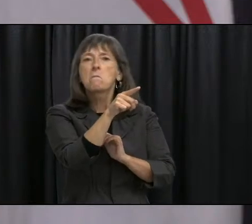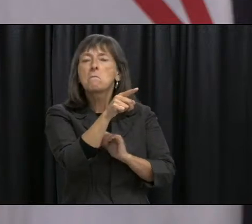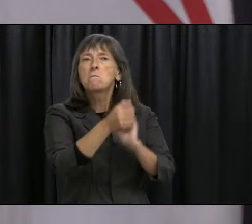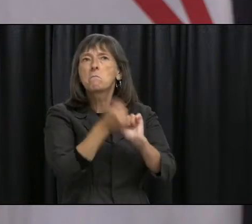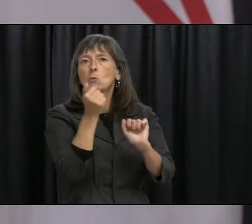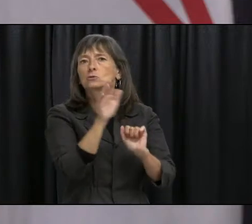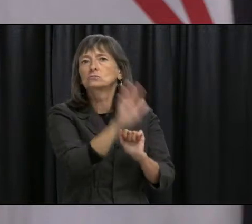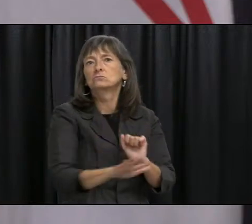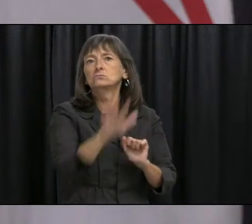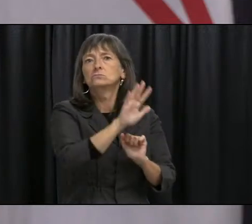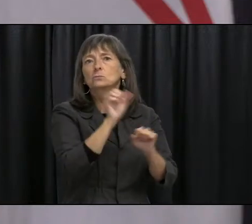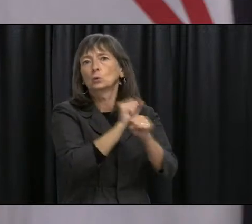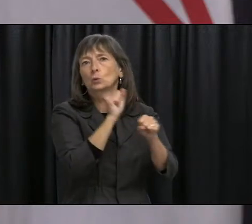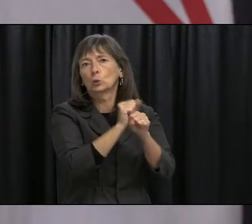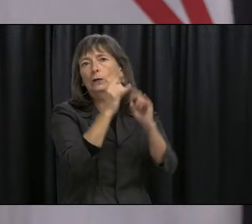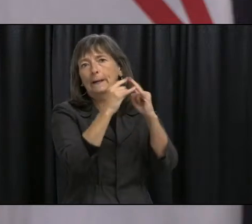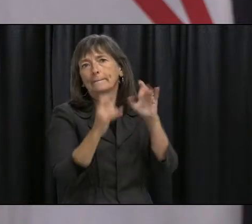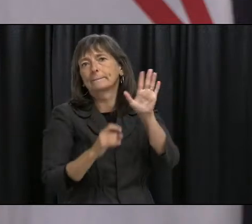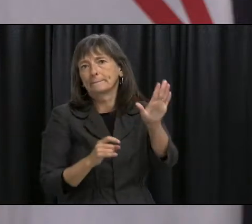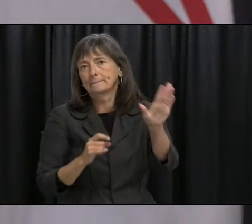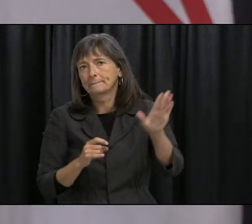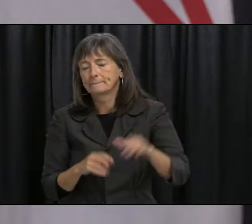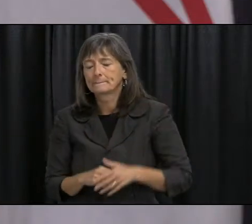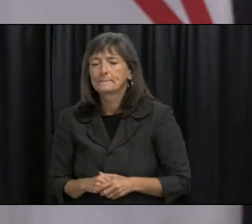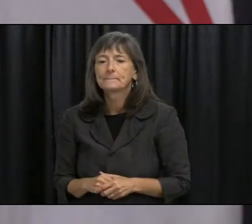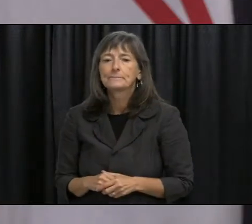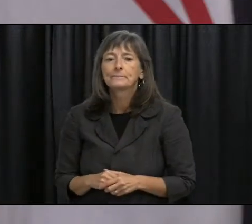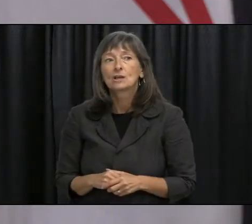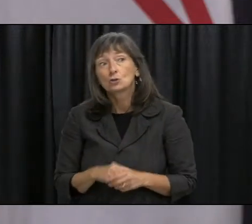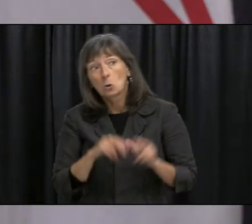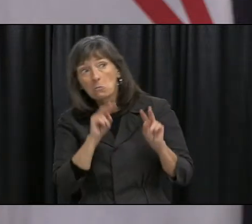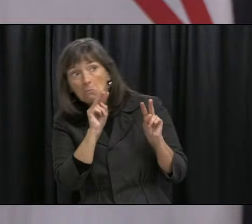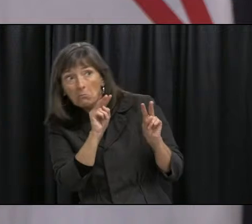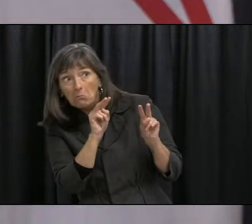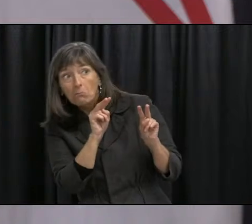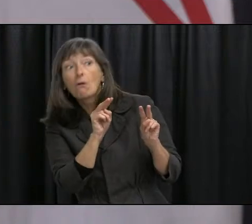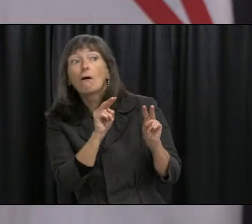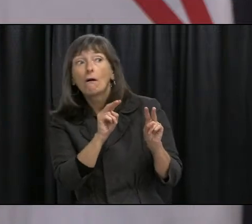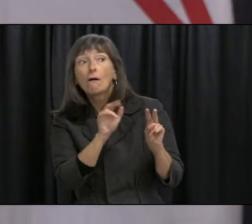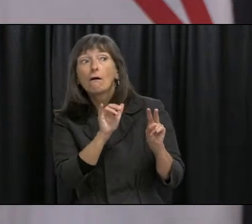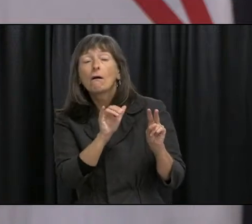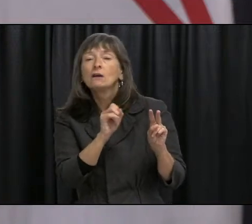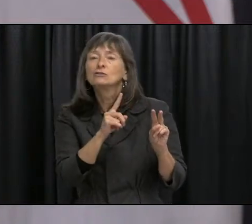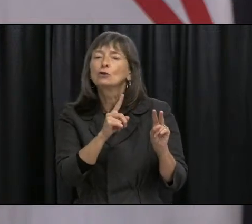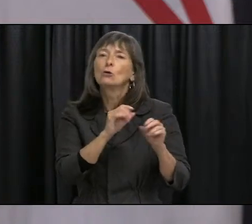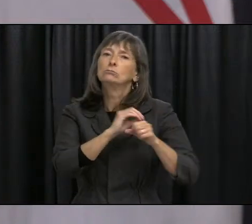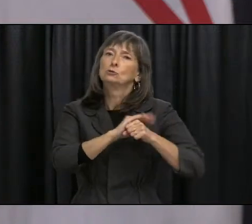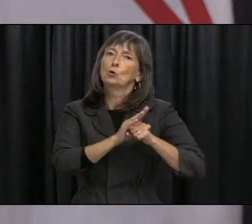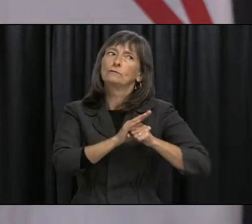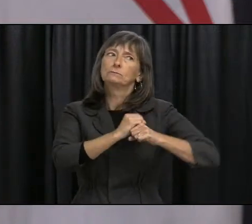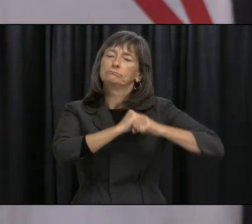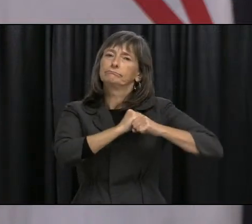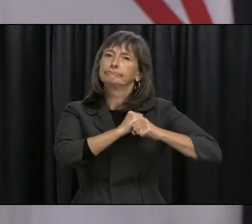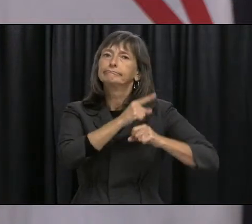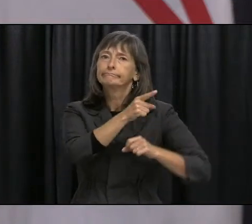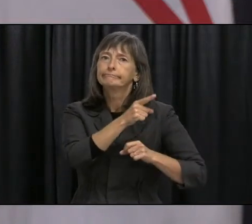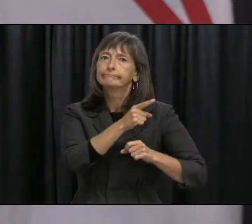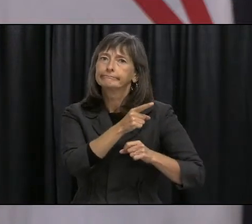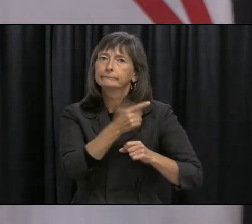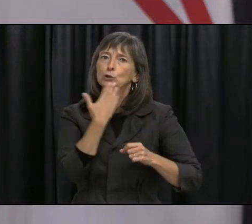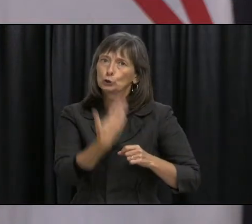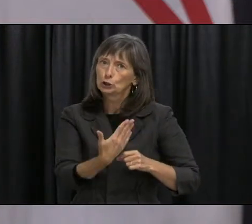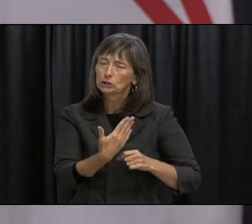if not all, of these workplaces to prevent the spread of COVID-19. And in addition to